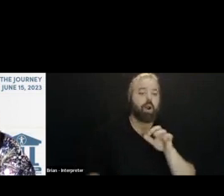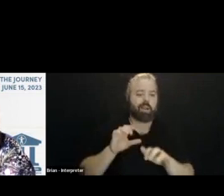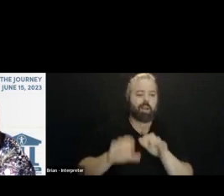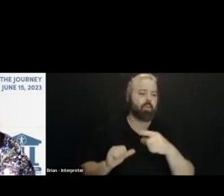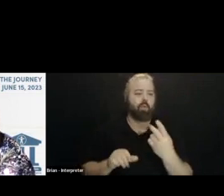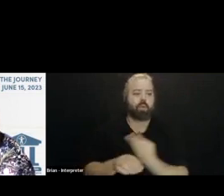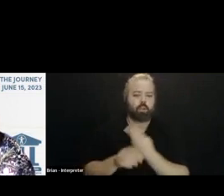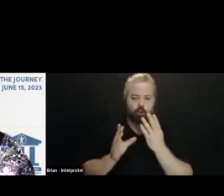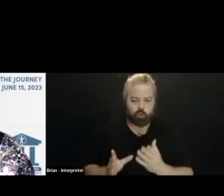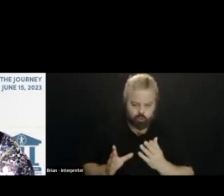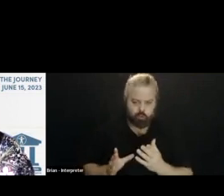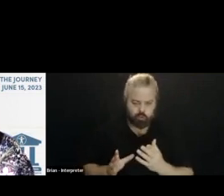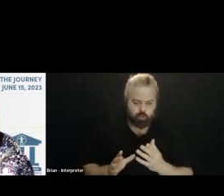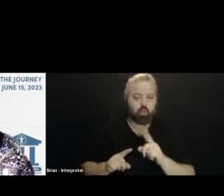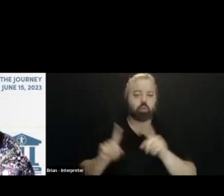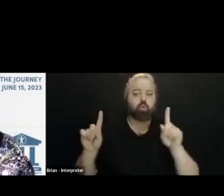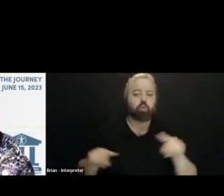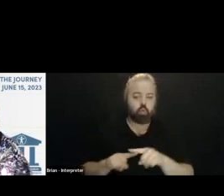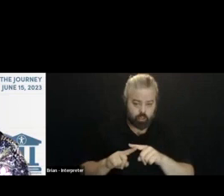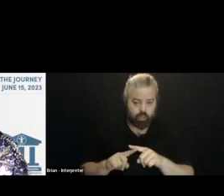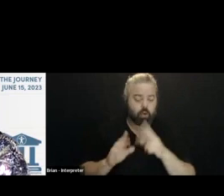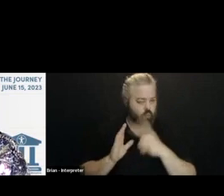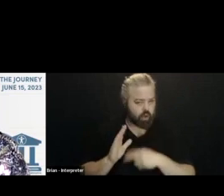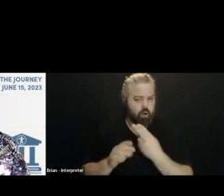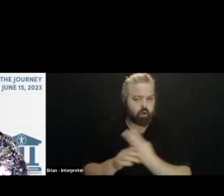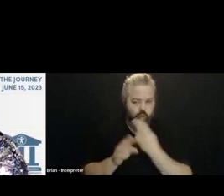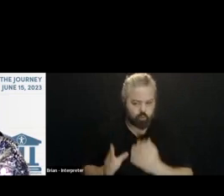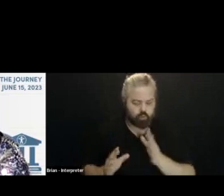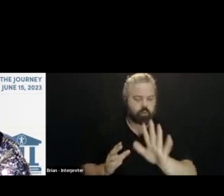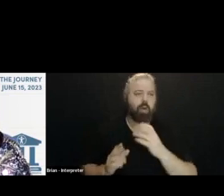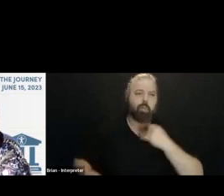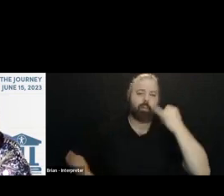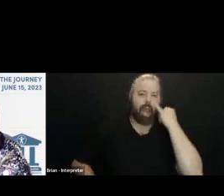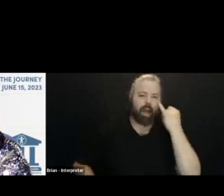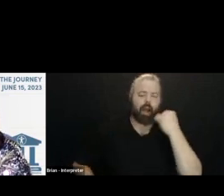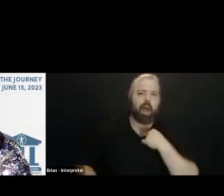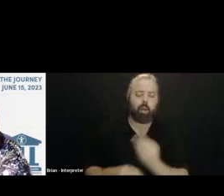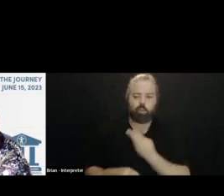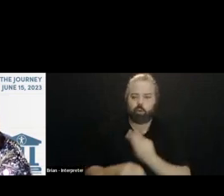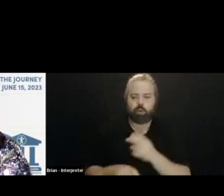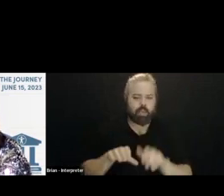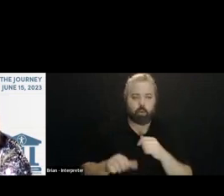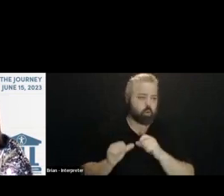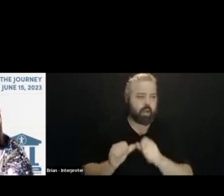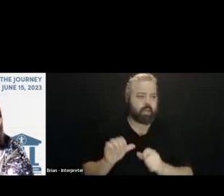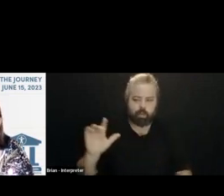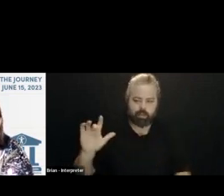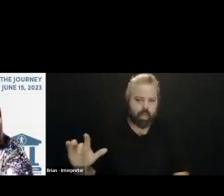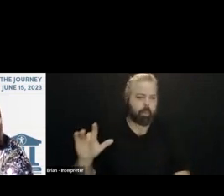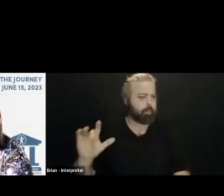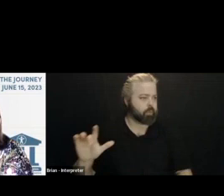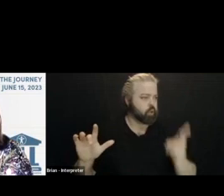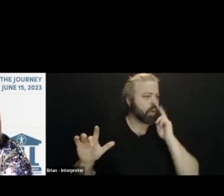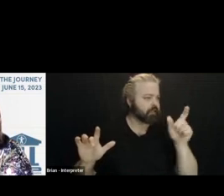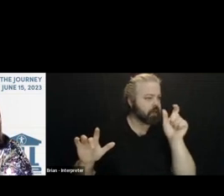screen reader users, etc. Because imagine if I was navigating via keyboard and I just keep hitting tab, we can see where I'm at up